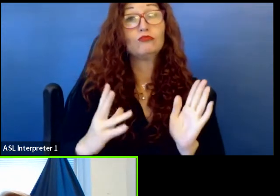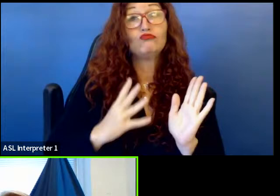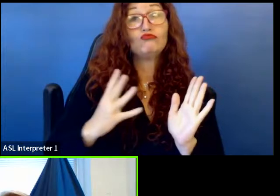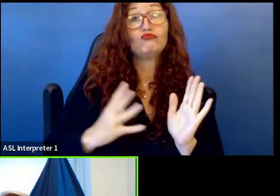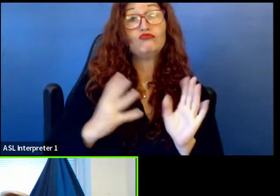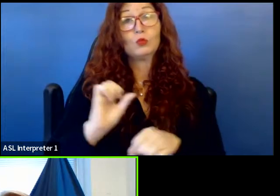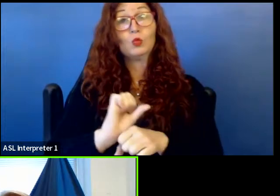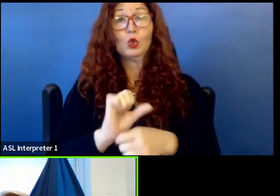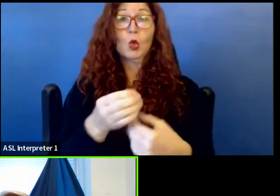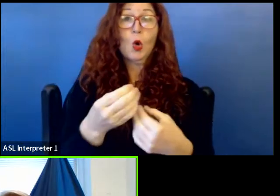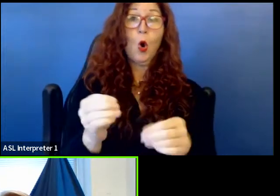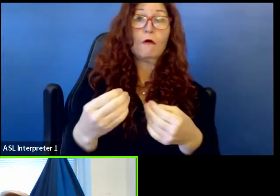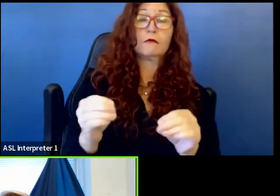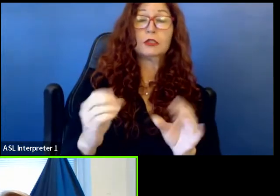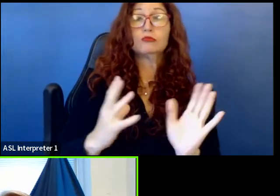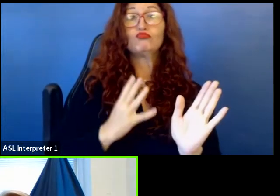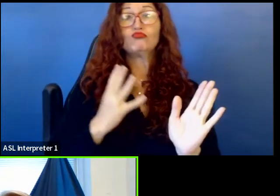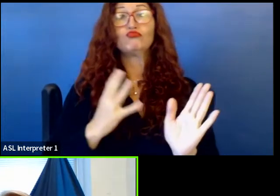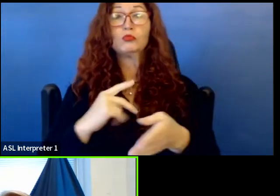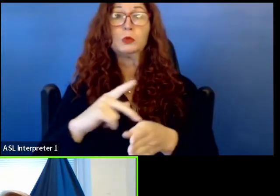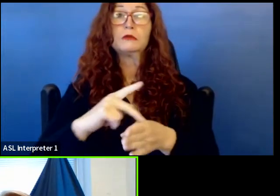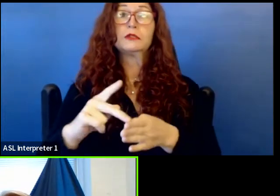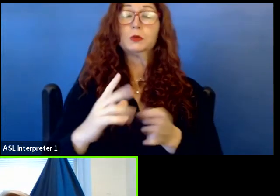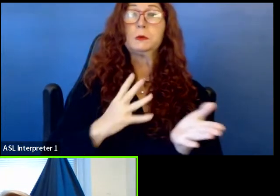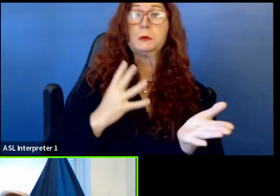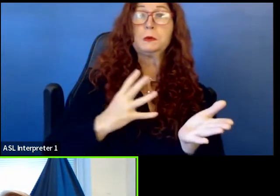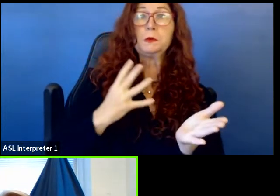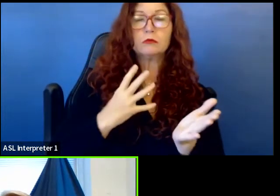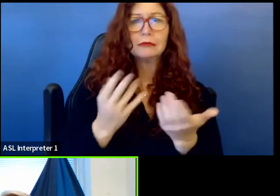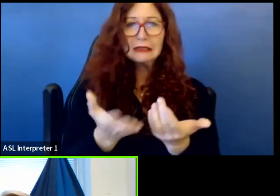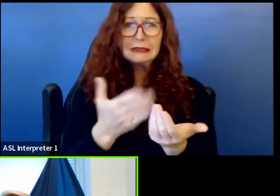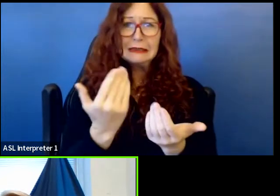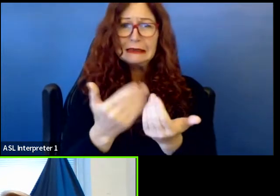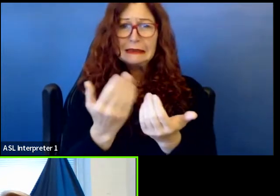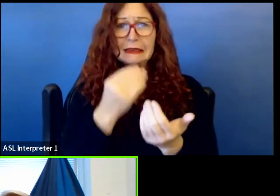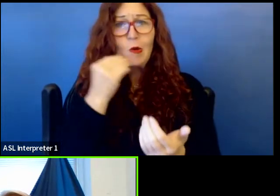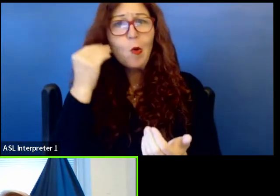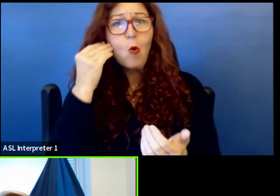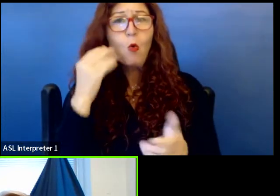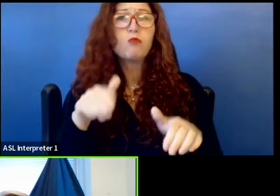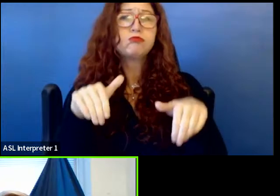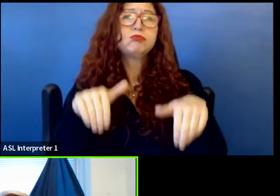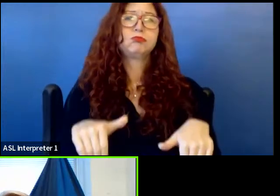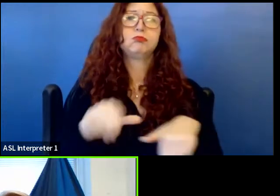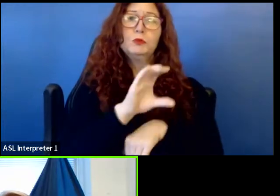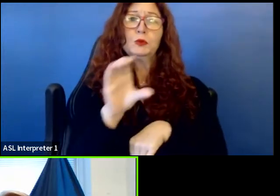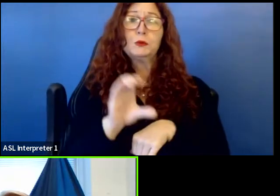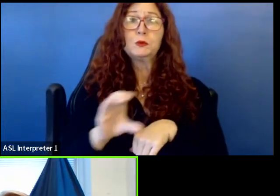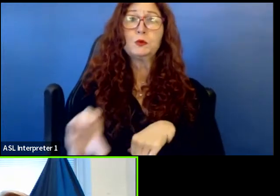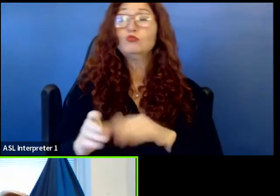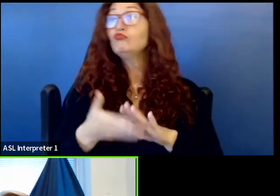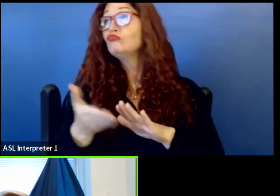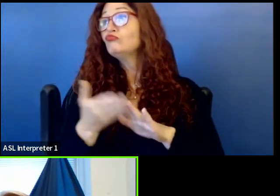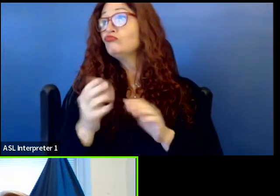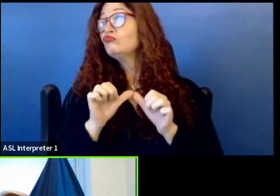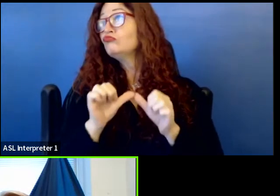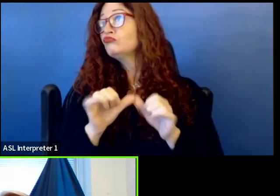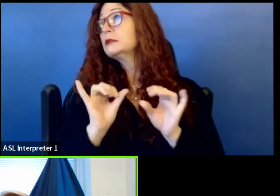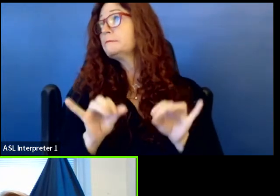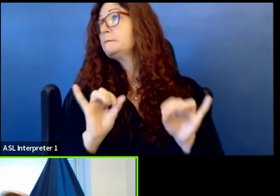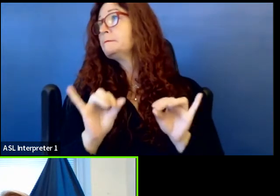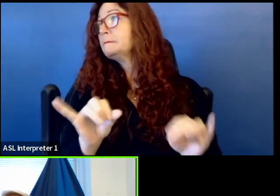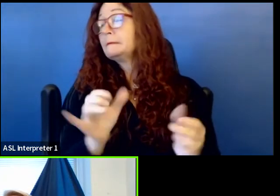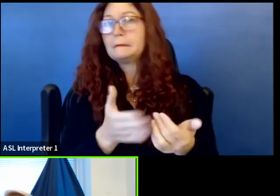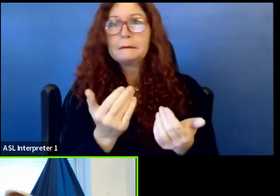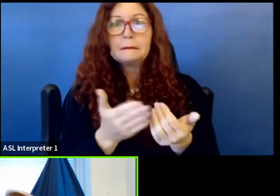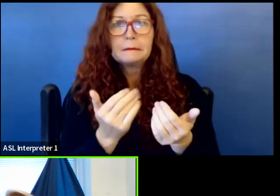construction industry continue to show up day after day month after month in person that we are unable today more than two years after the